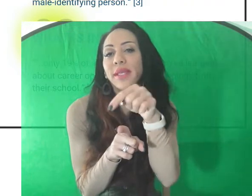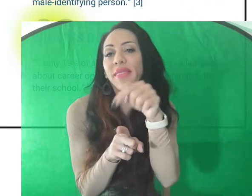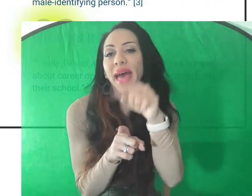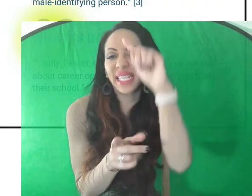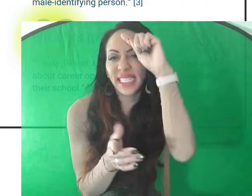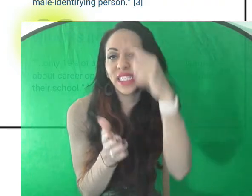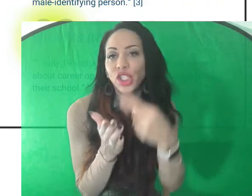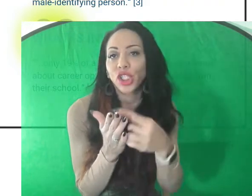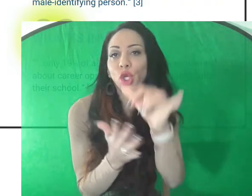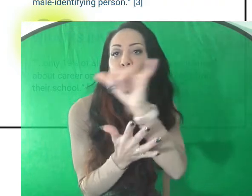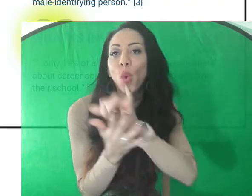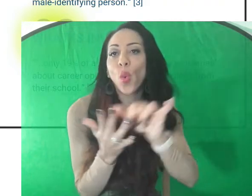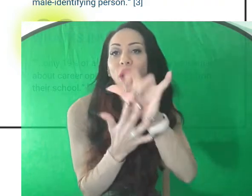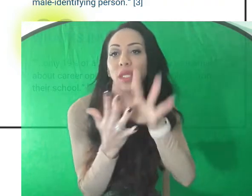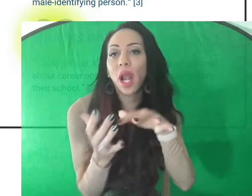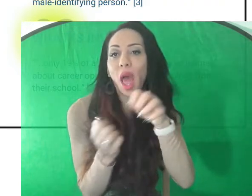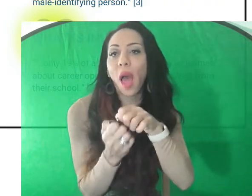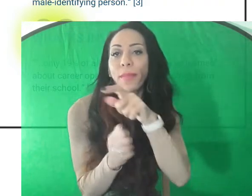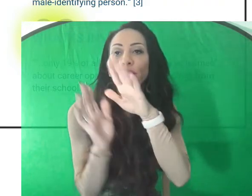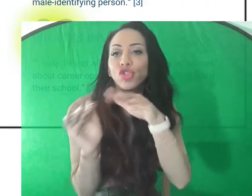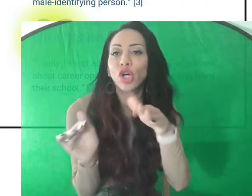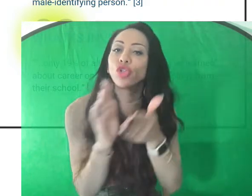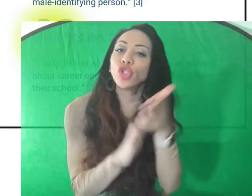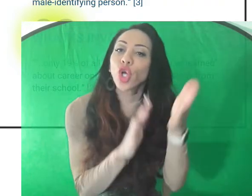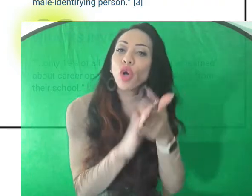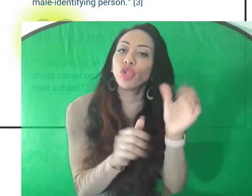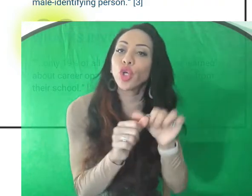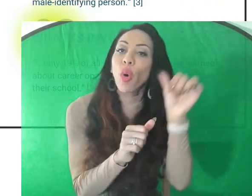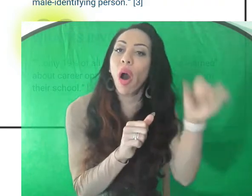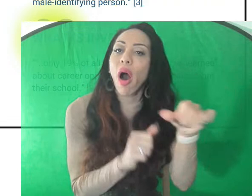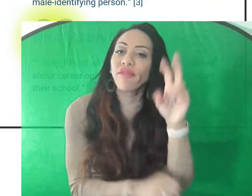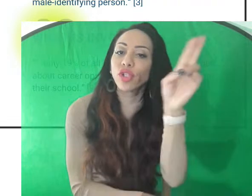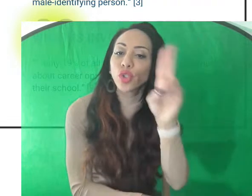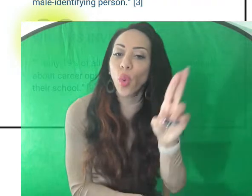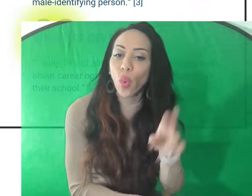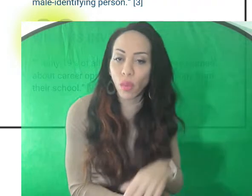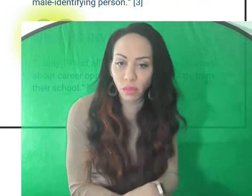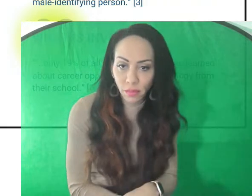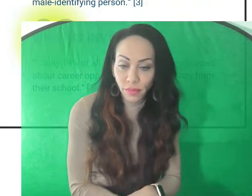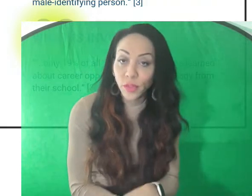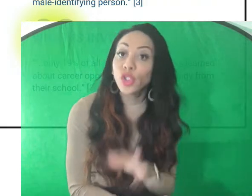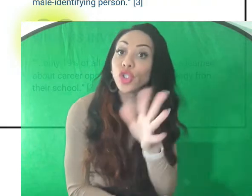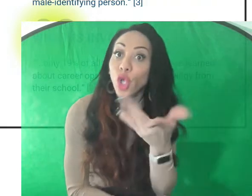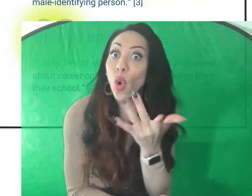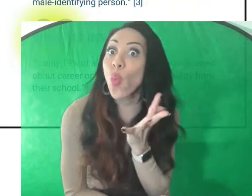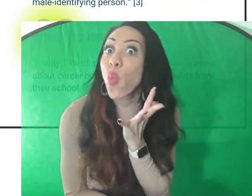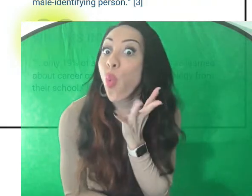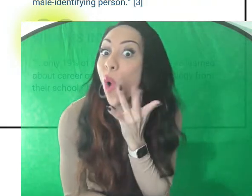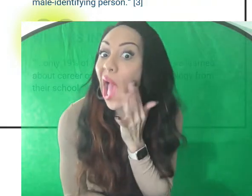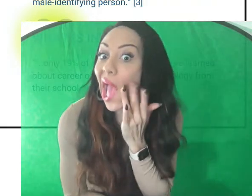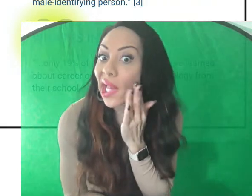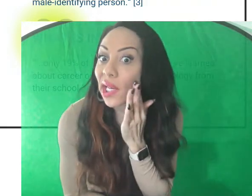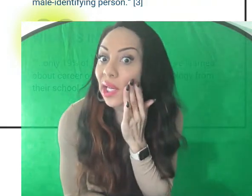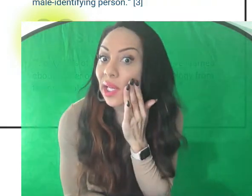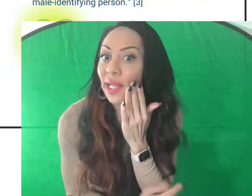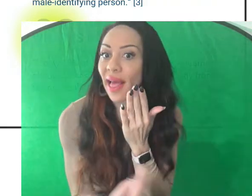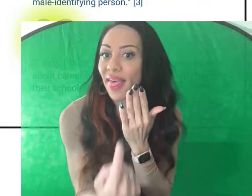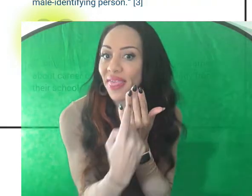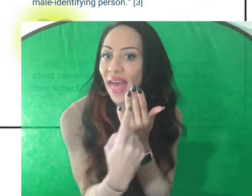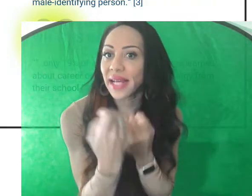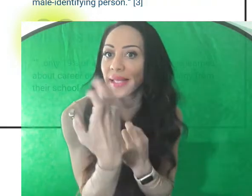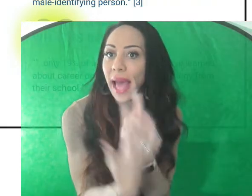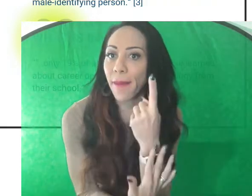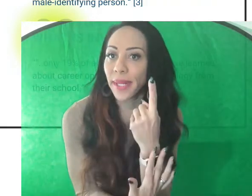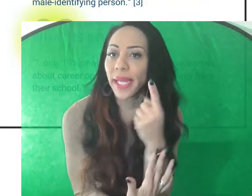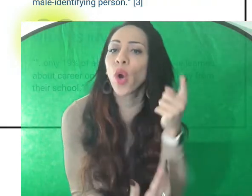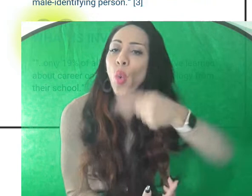decisions and those choices. Yeah, so this kind of like, when is this happening is kind of something we've been kind of looking at. And